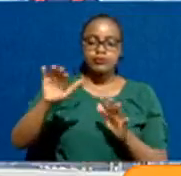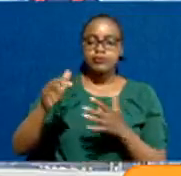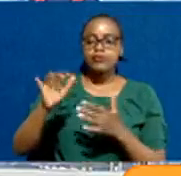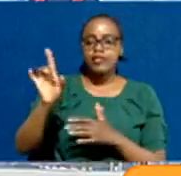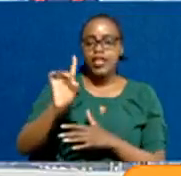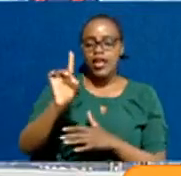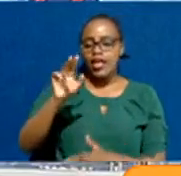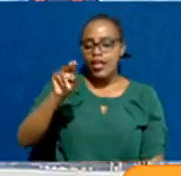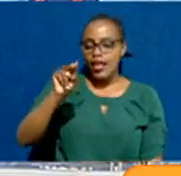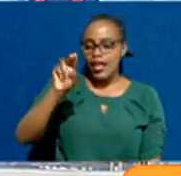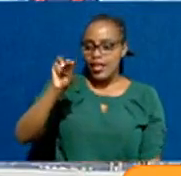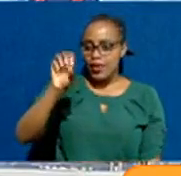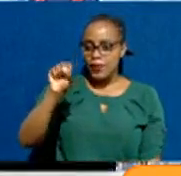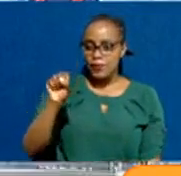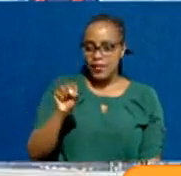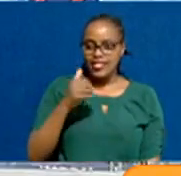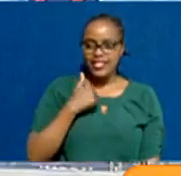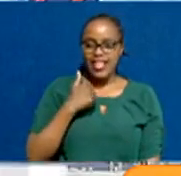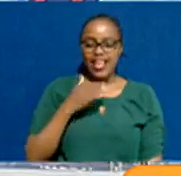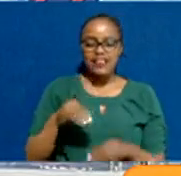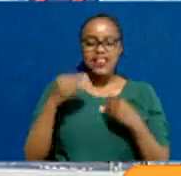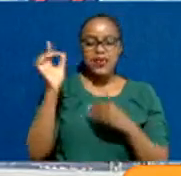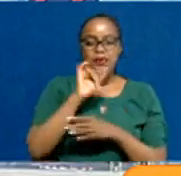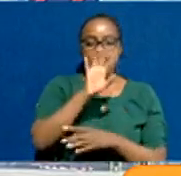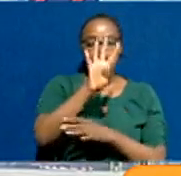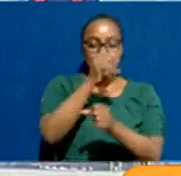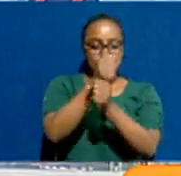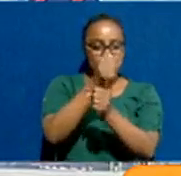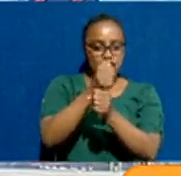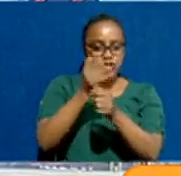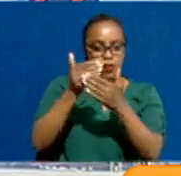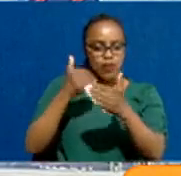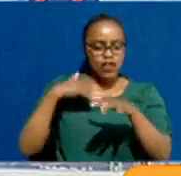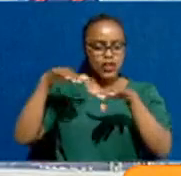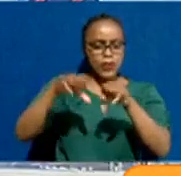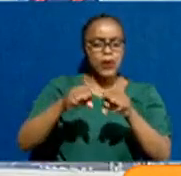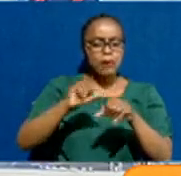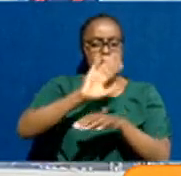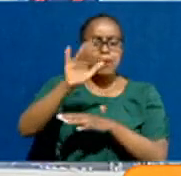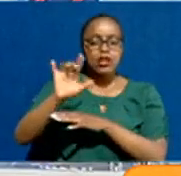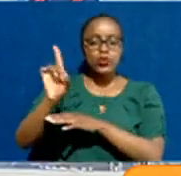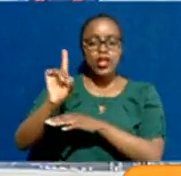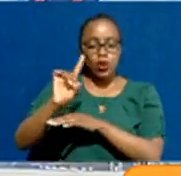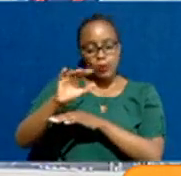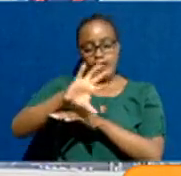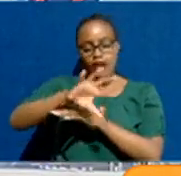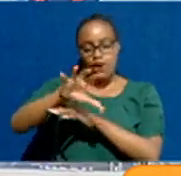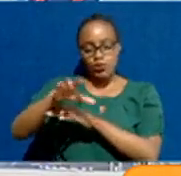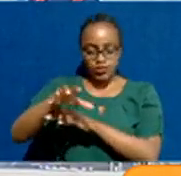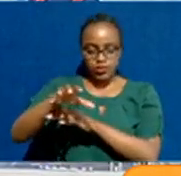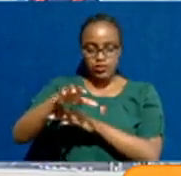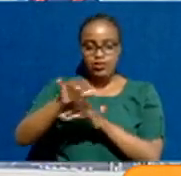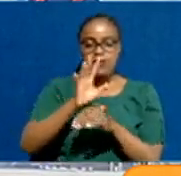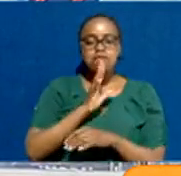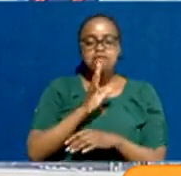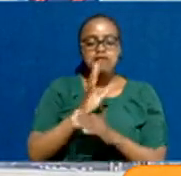The Nairobi Metropolitan Services has handed over four functions it had taken up back to the Nairobi City County.